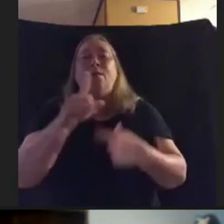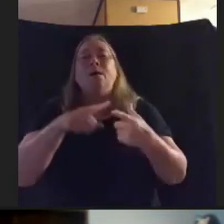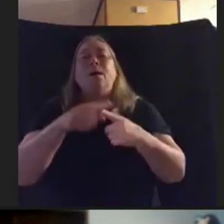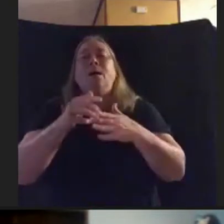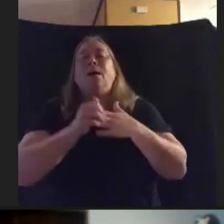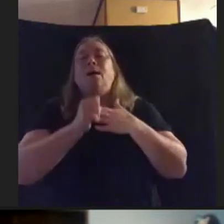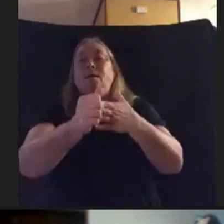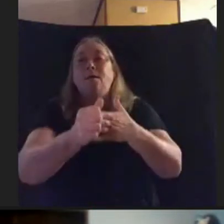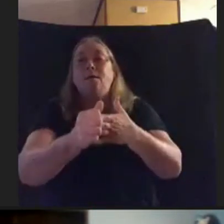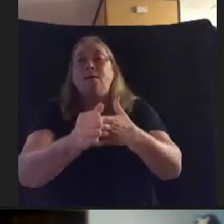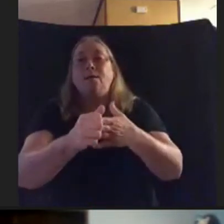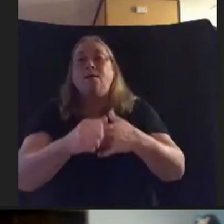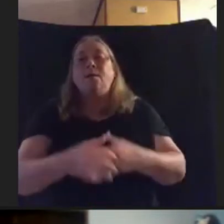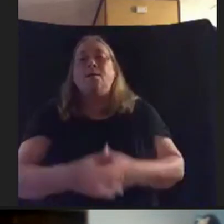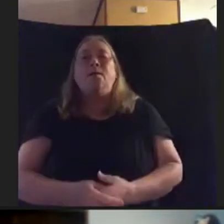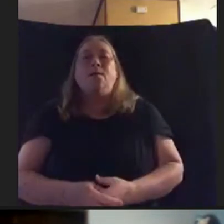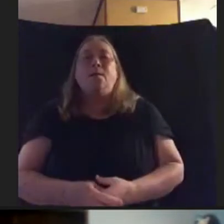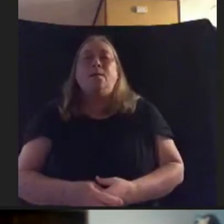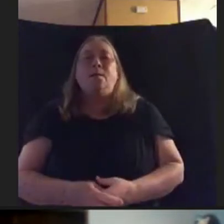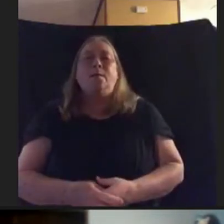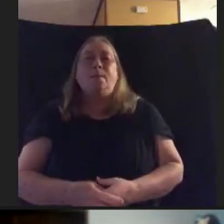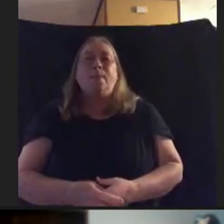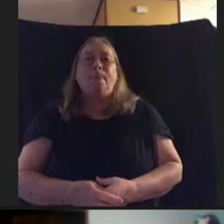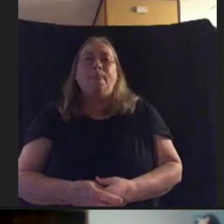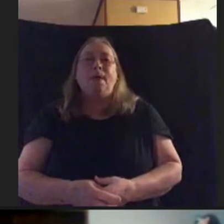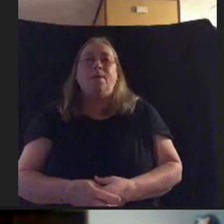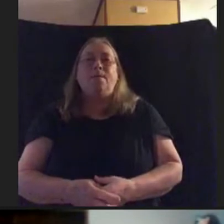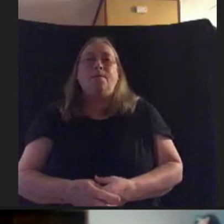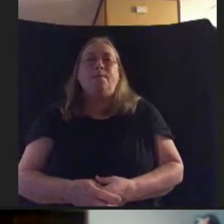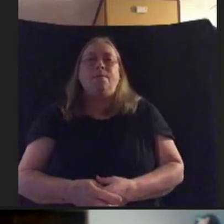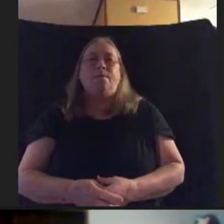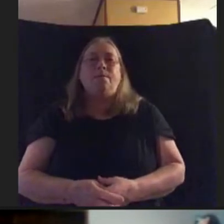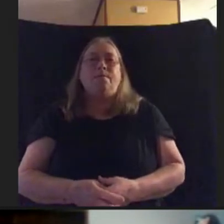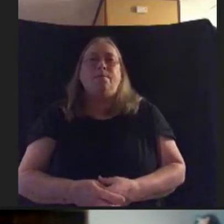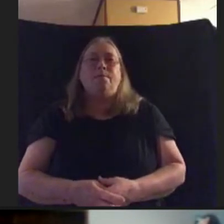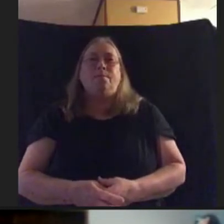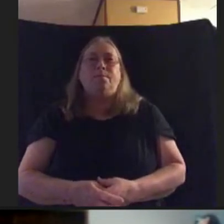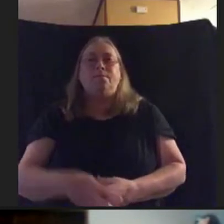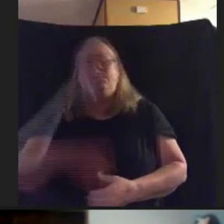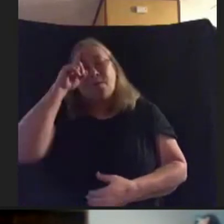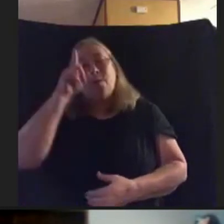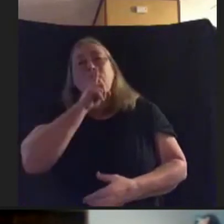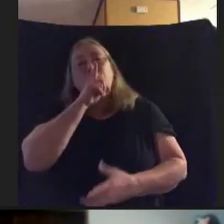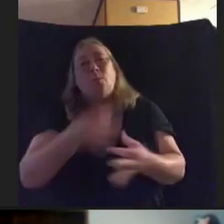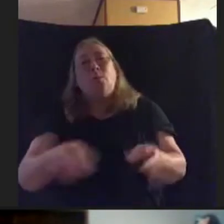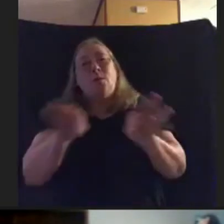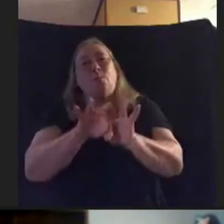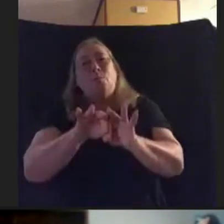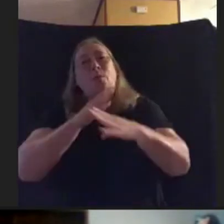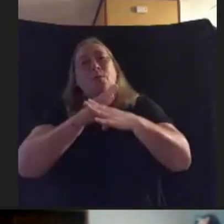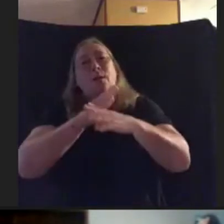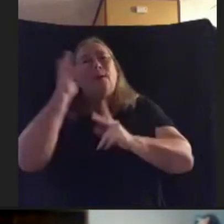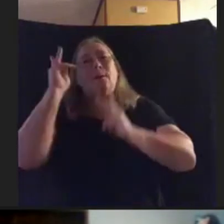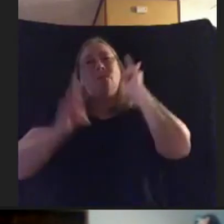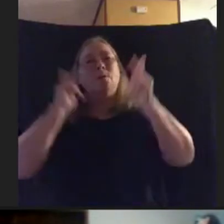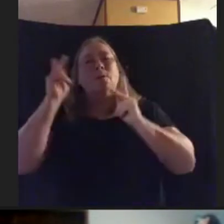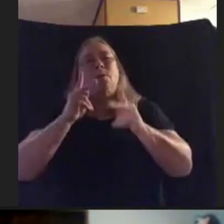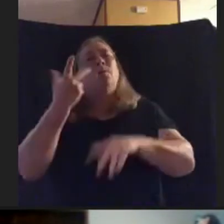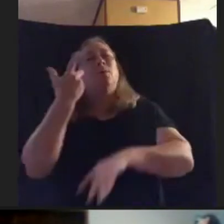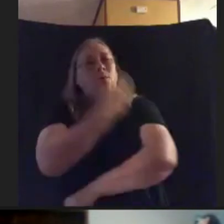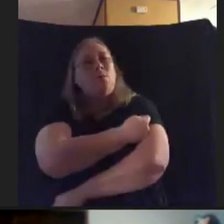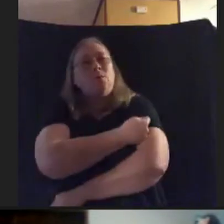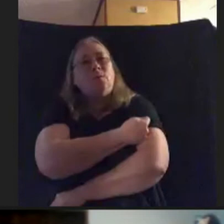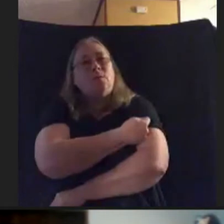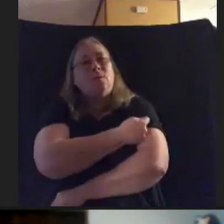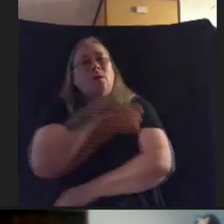that consideration is. It is going to be real important to get those folks protected, vaccinated, especially